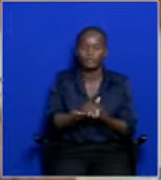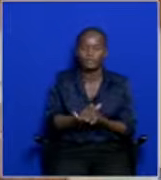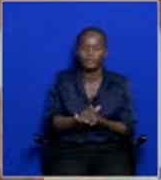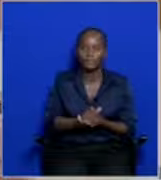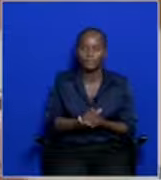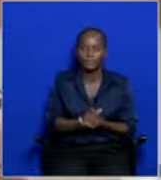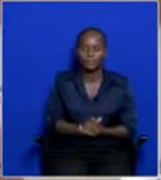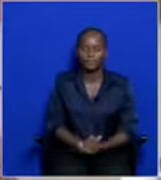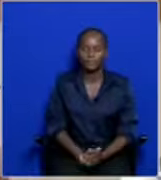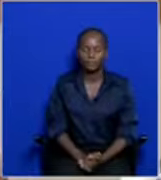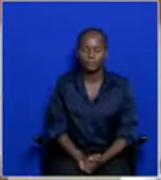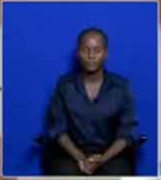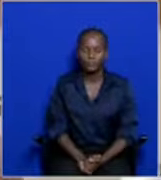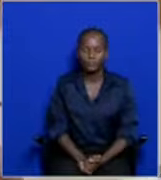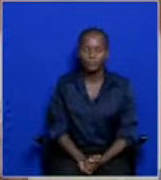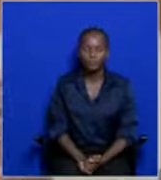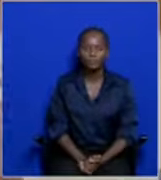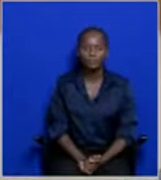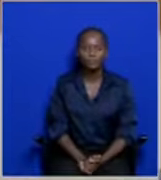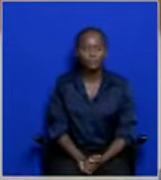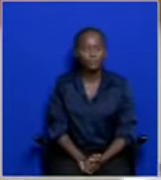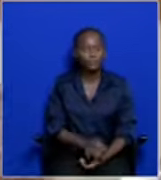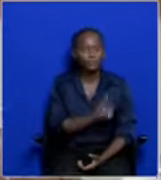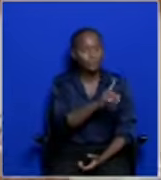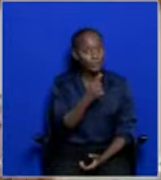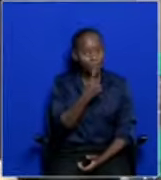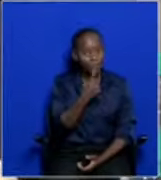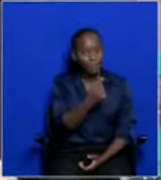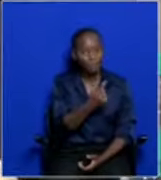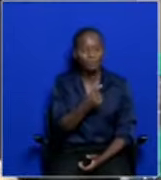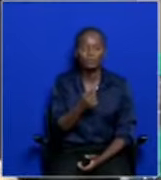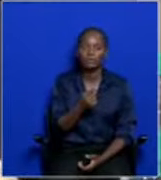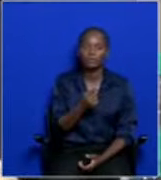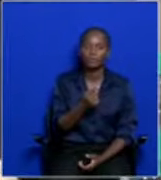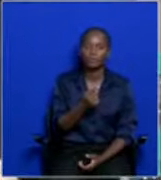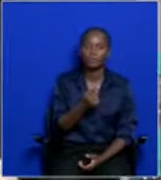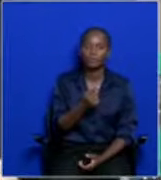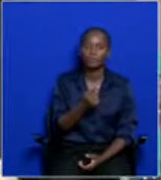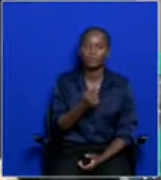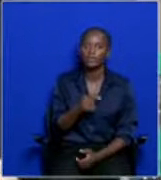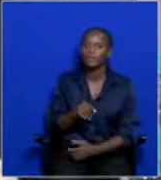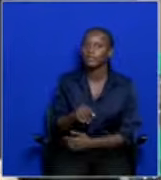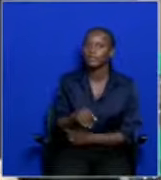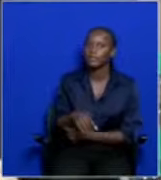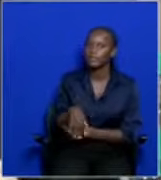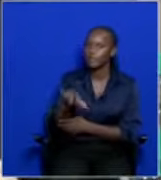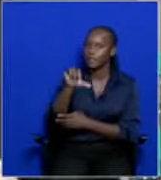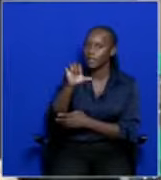you note it is proven that they, being the EMPD officers,